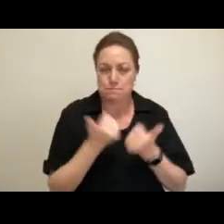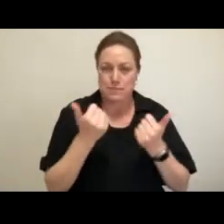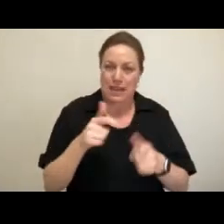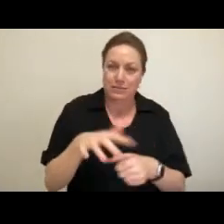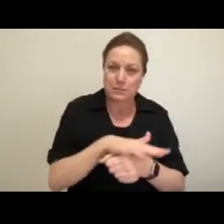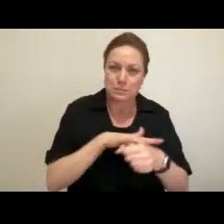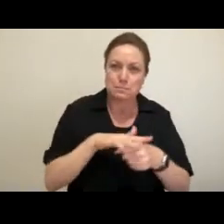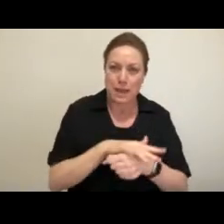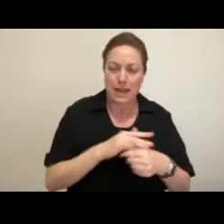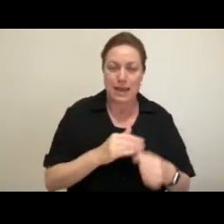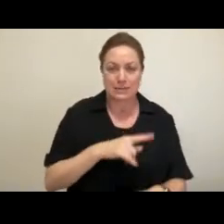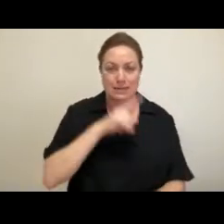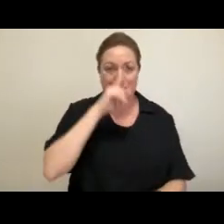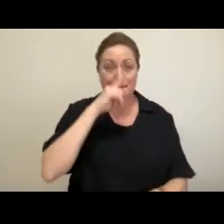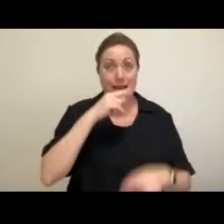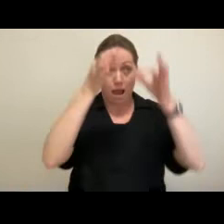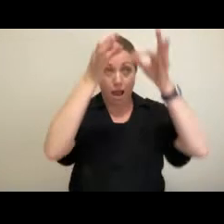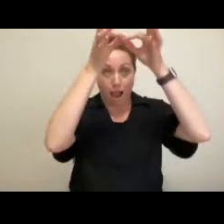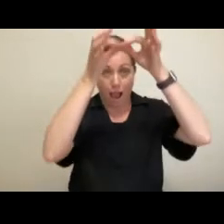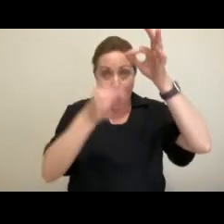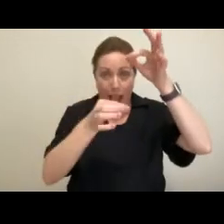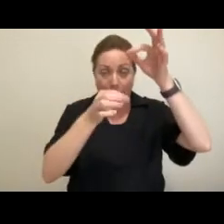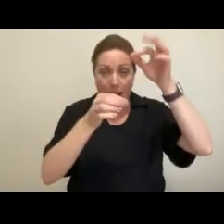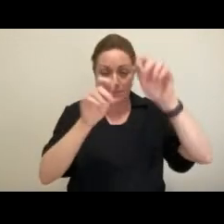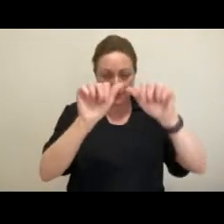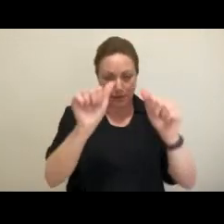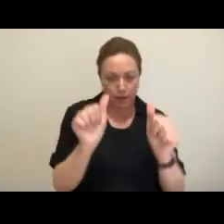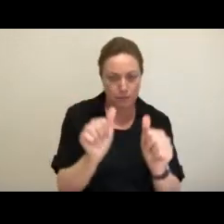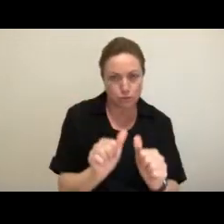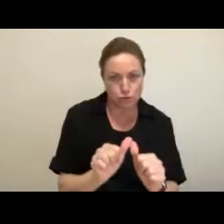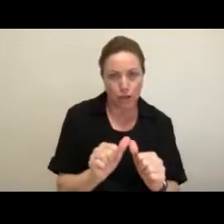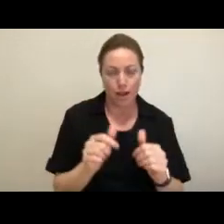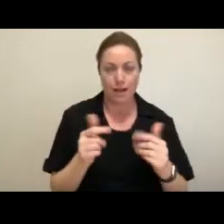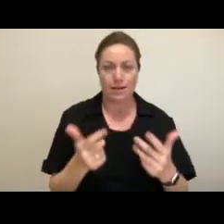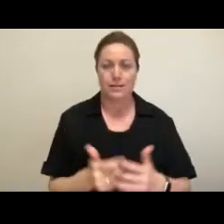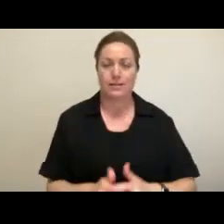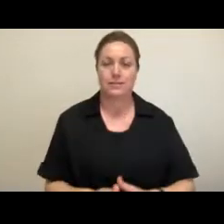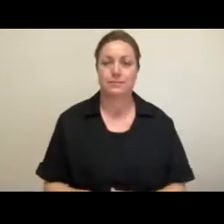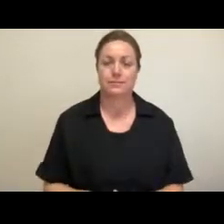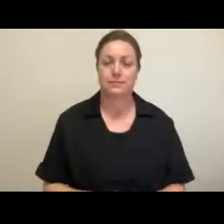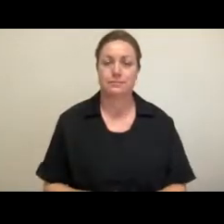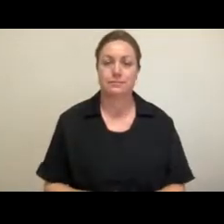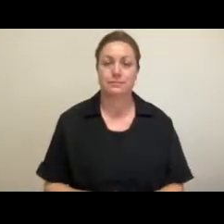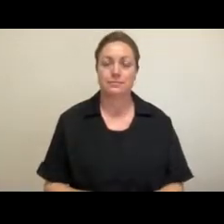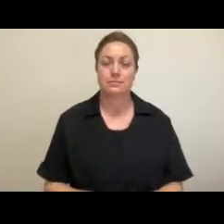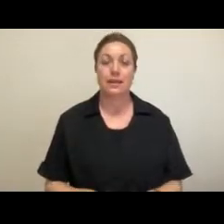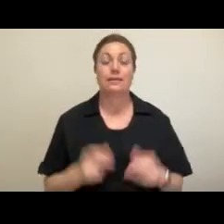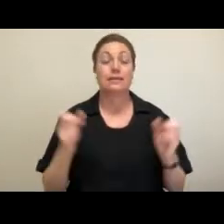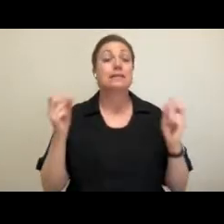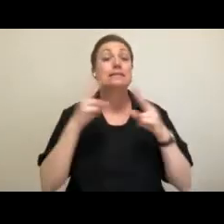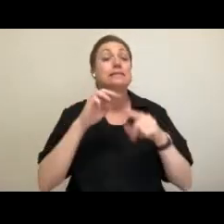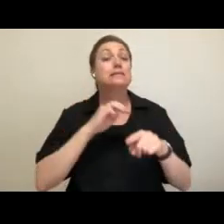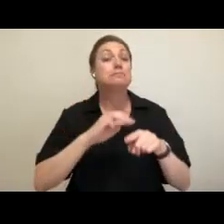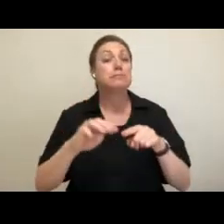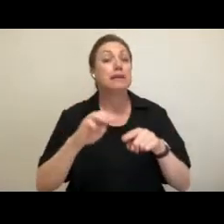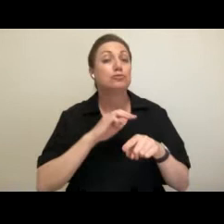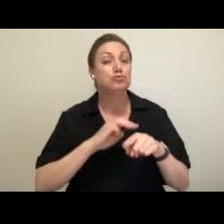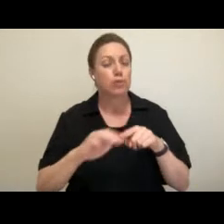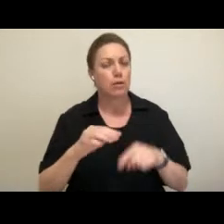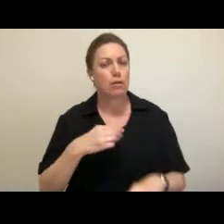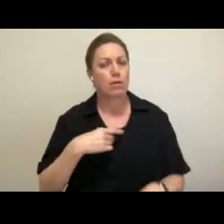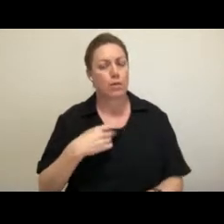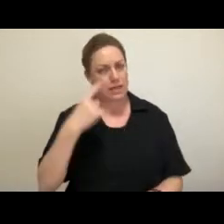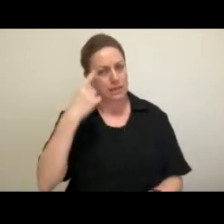sculptural commissions. Sydney Metro is very committed to sustainability, and as such we